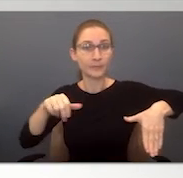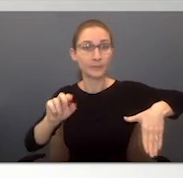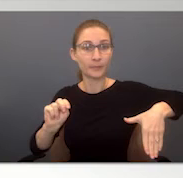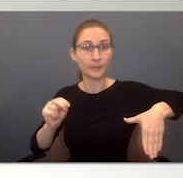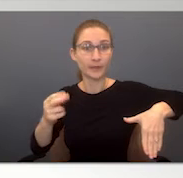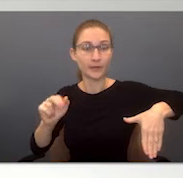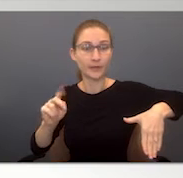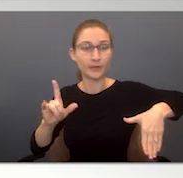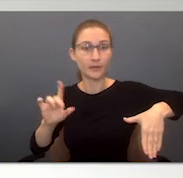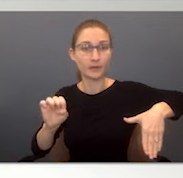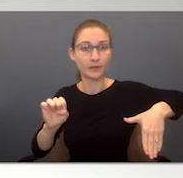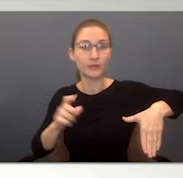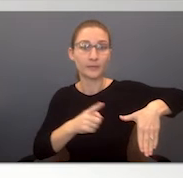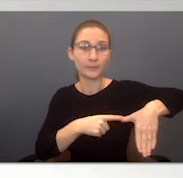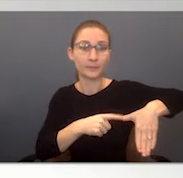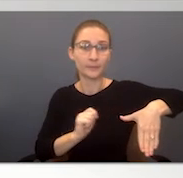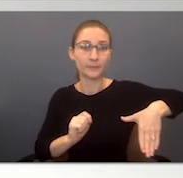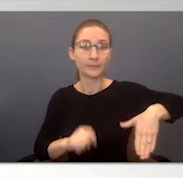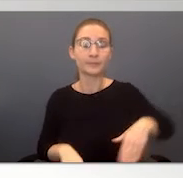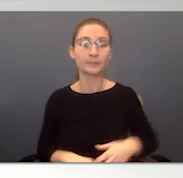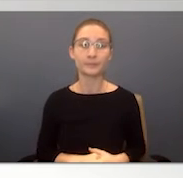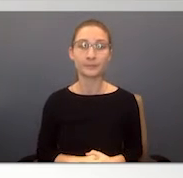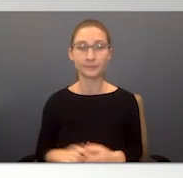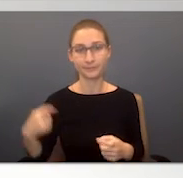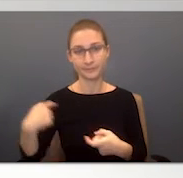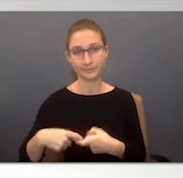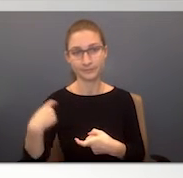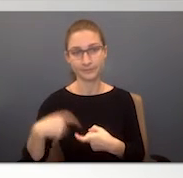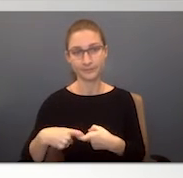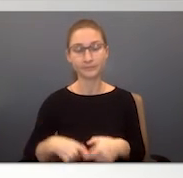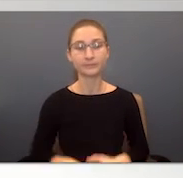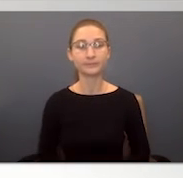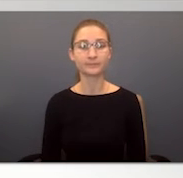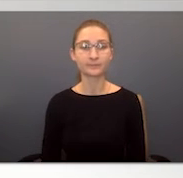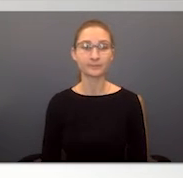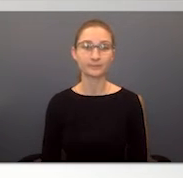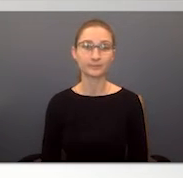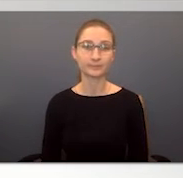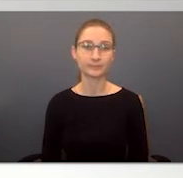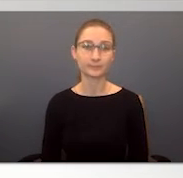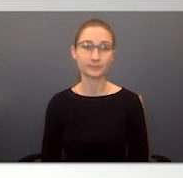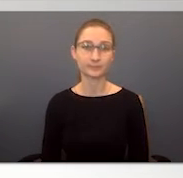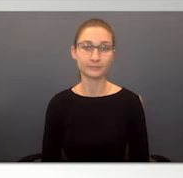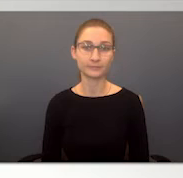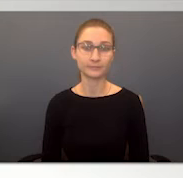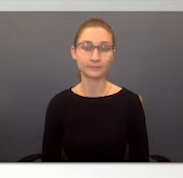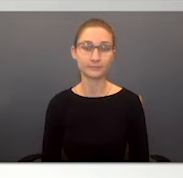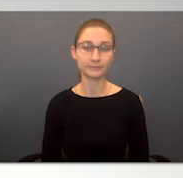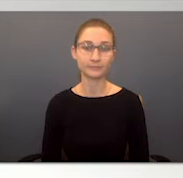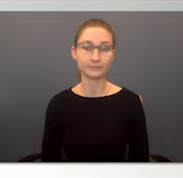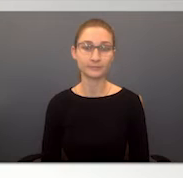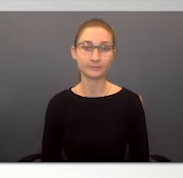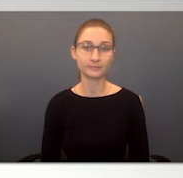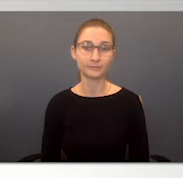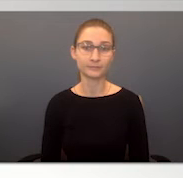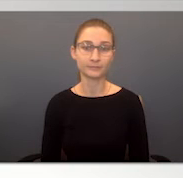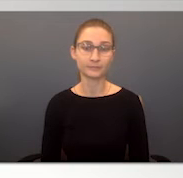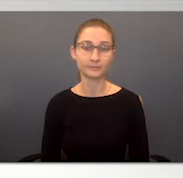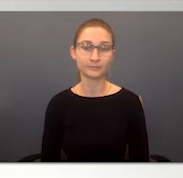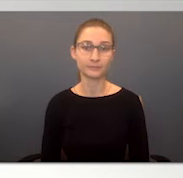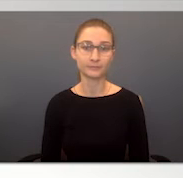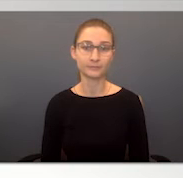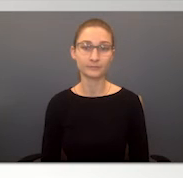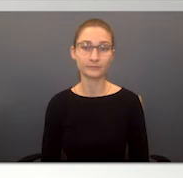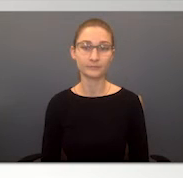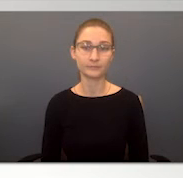un categoría 5 y impactó al Panhandle bien fuerte.